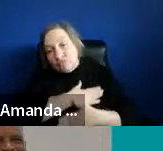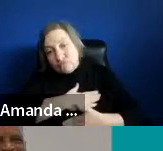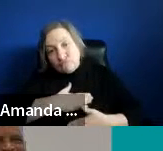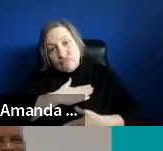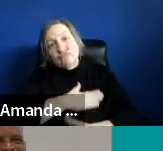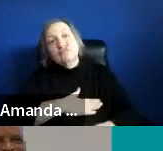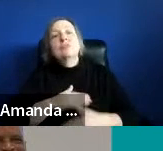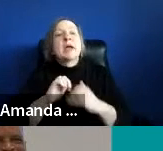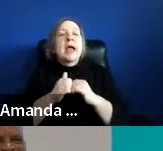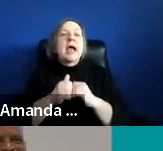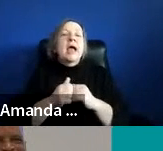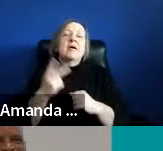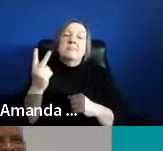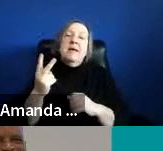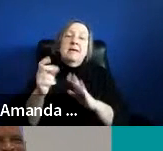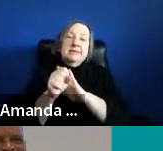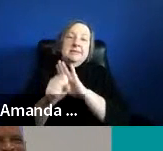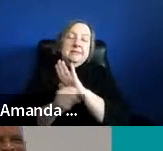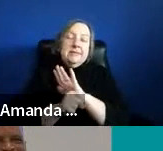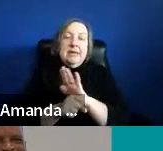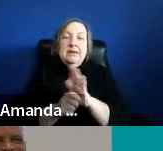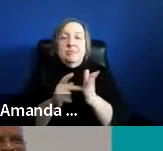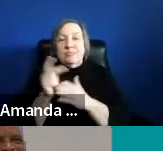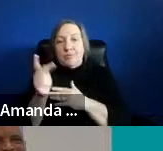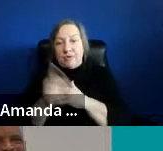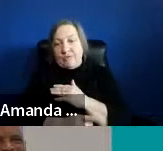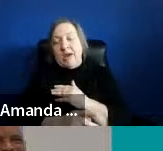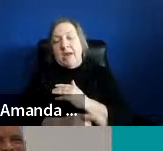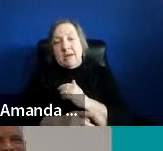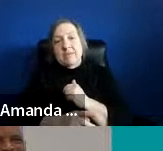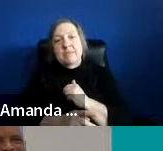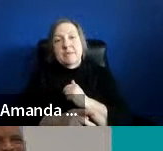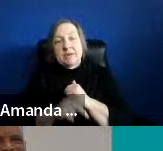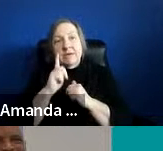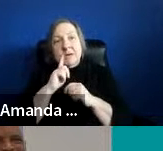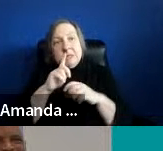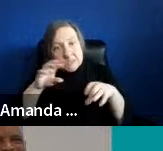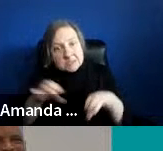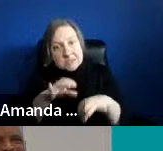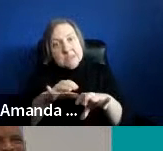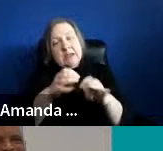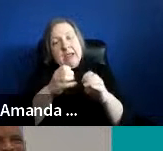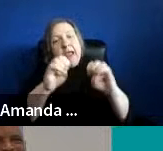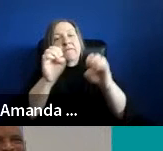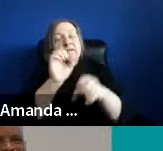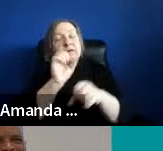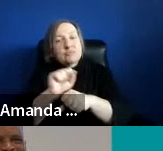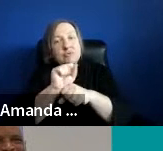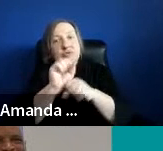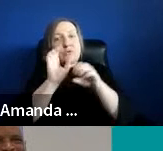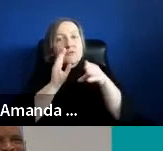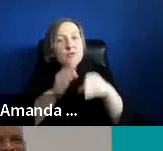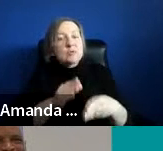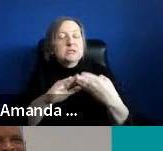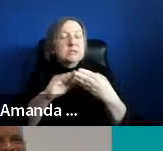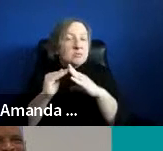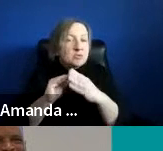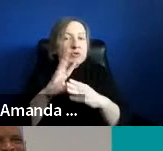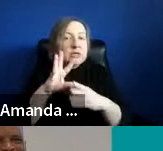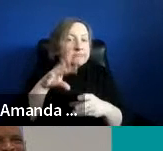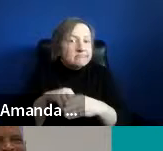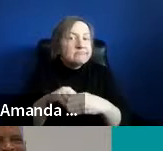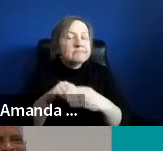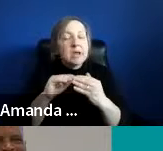this bi-state program is putting an effort and a focus on the community and engagement and